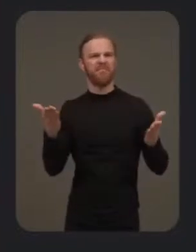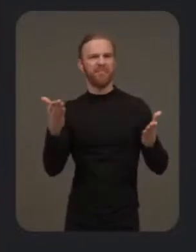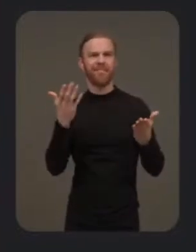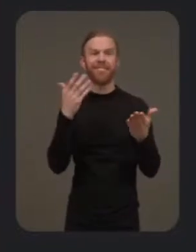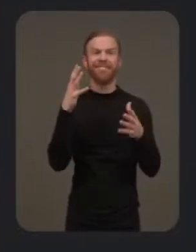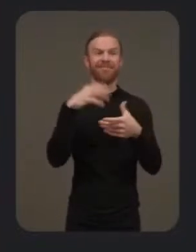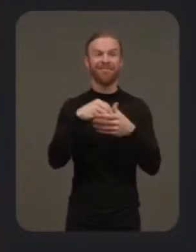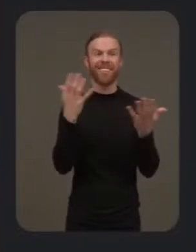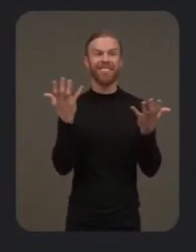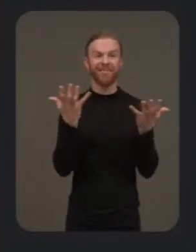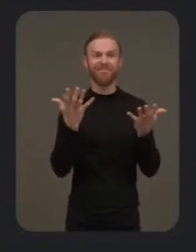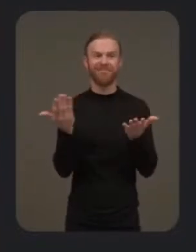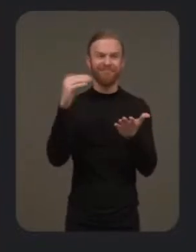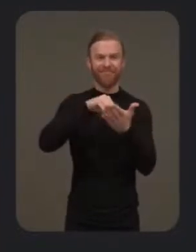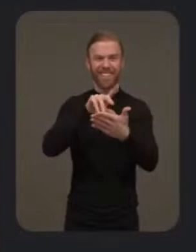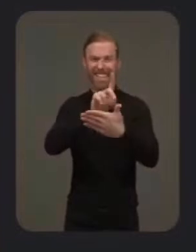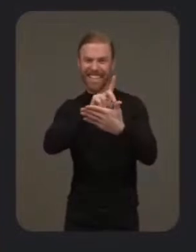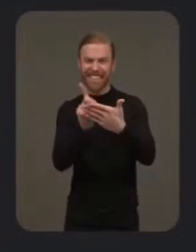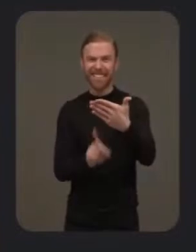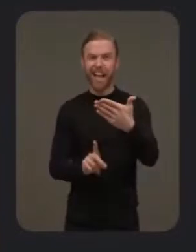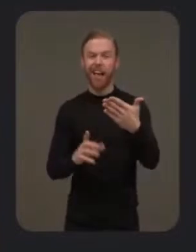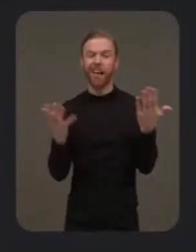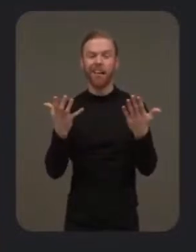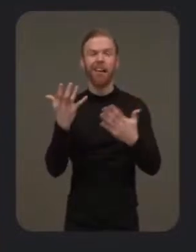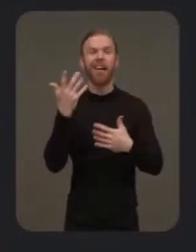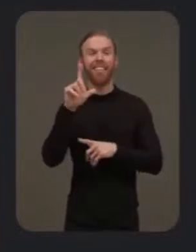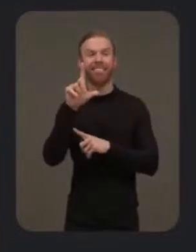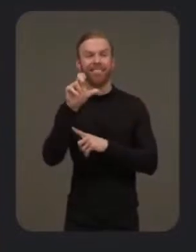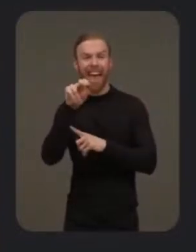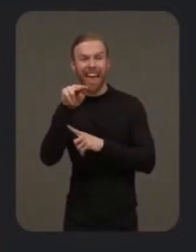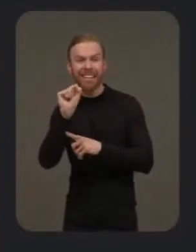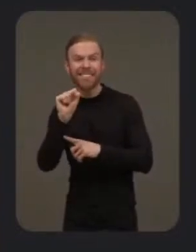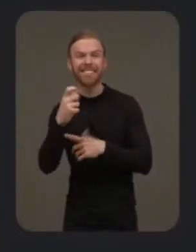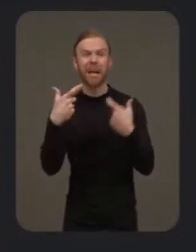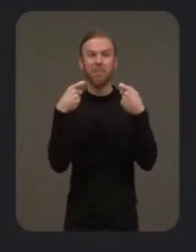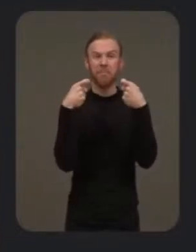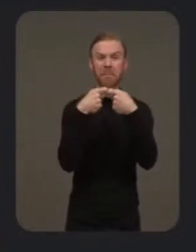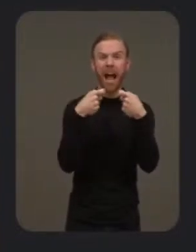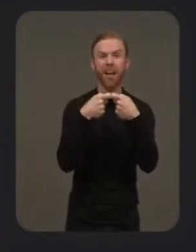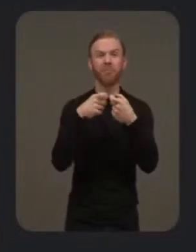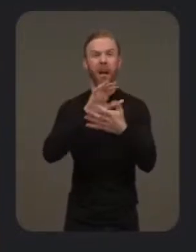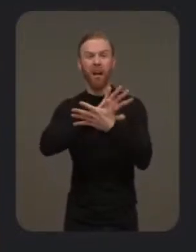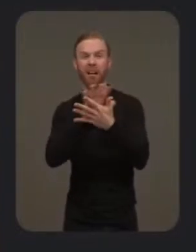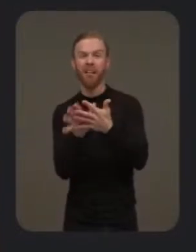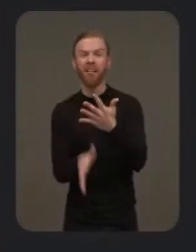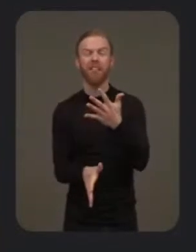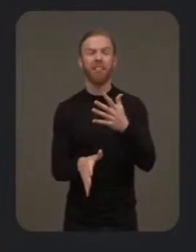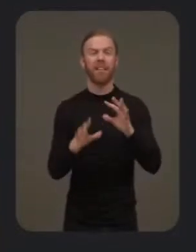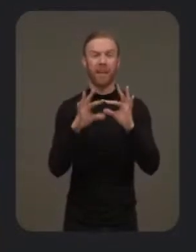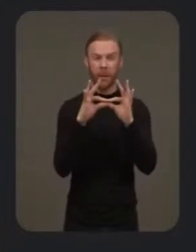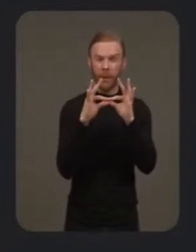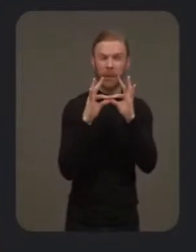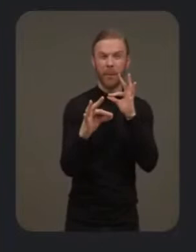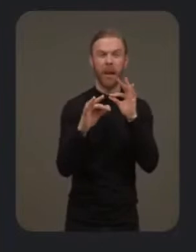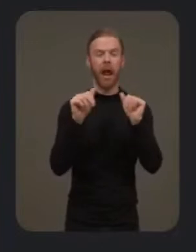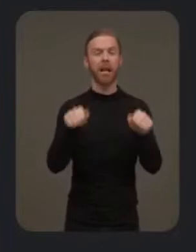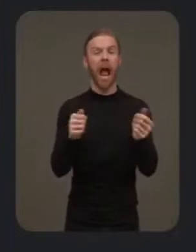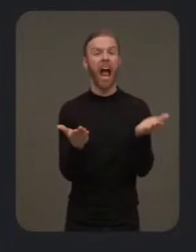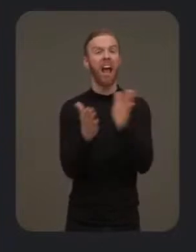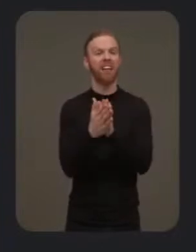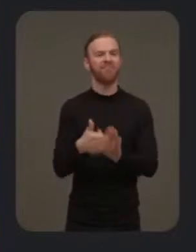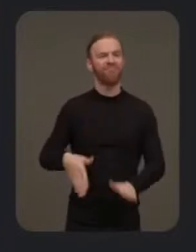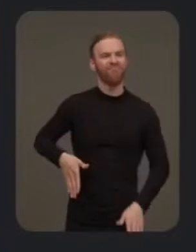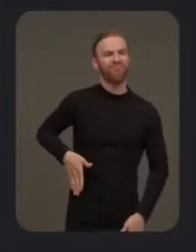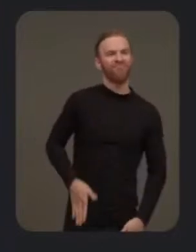completely redesigning components like the telephoto lens and the battery, and a lot more. So it can fold up, and it can fit in